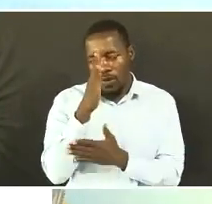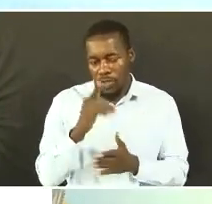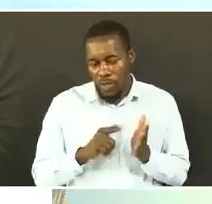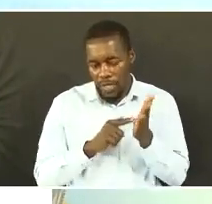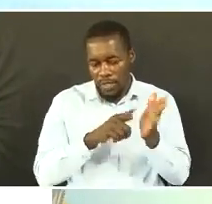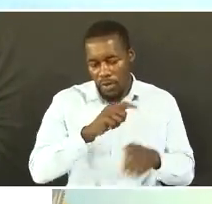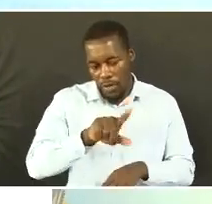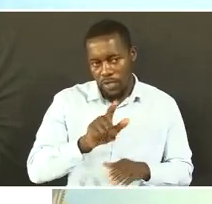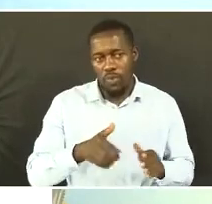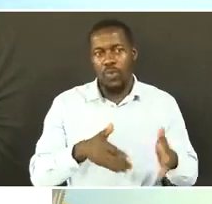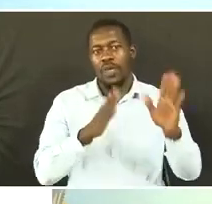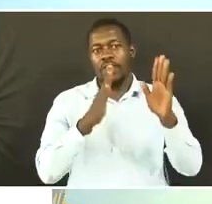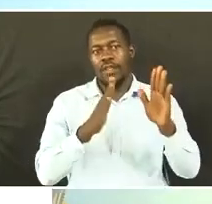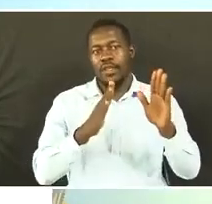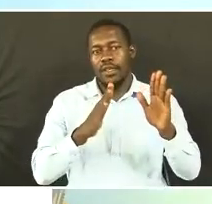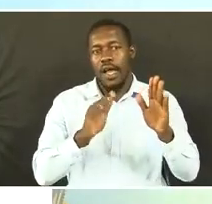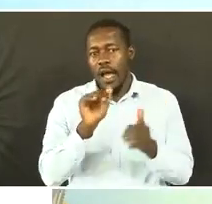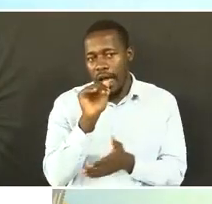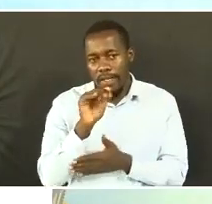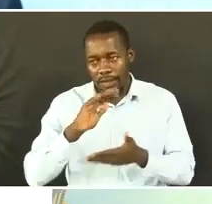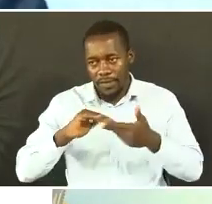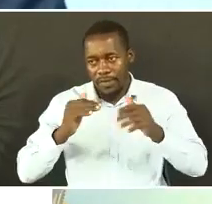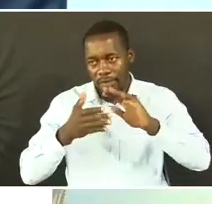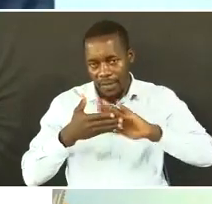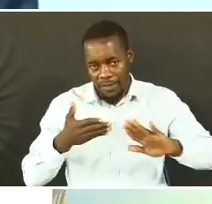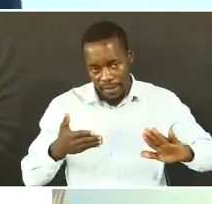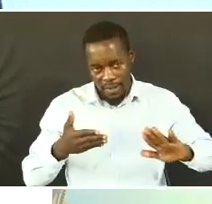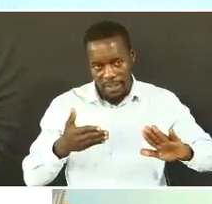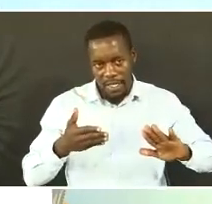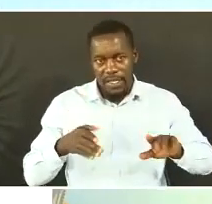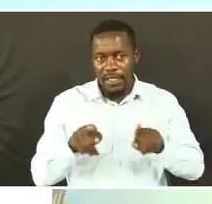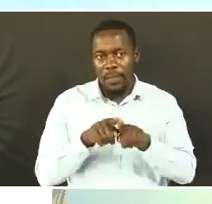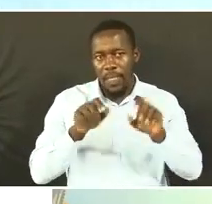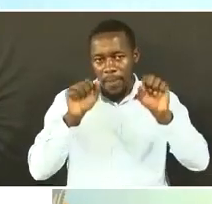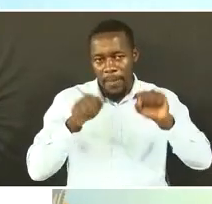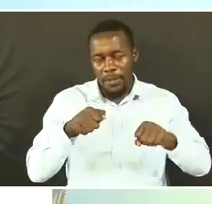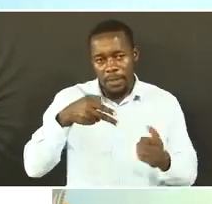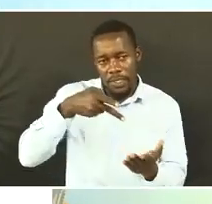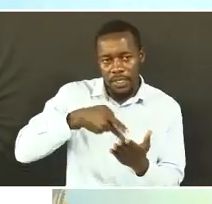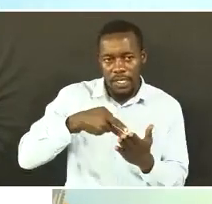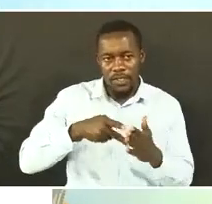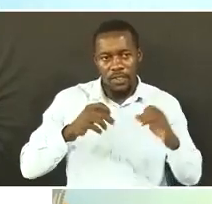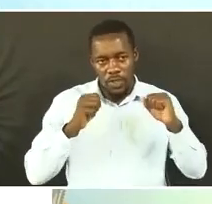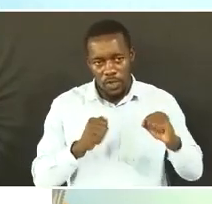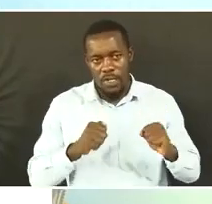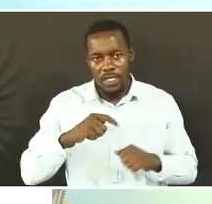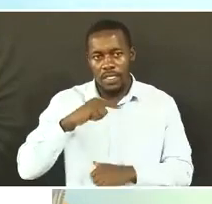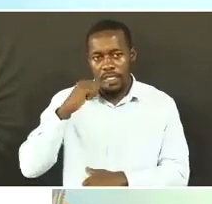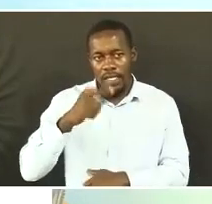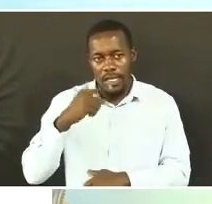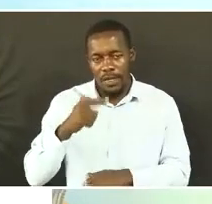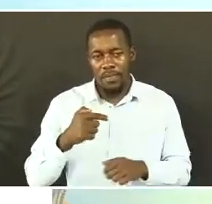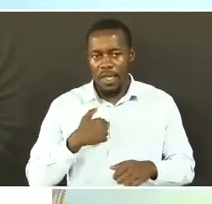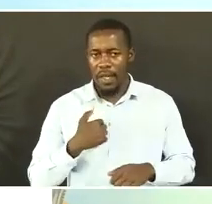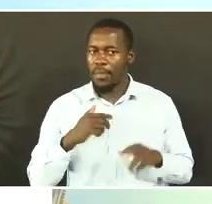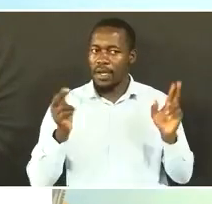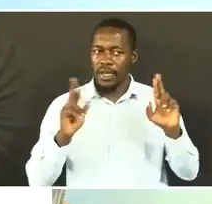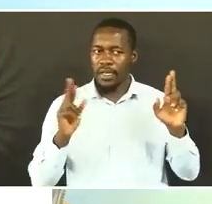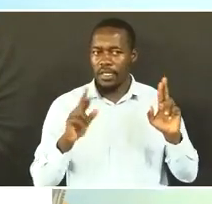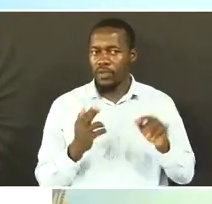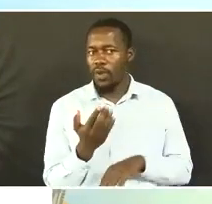repentance. That we, like the prodigal son, may rise up and say, I will return to my father's